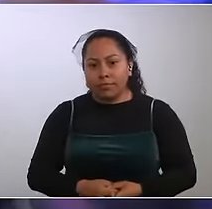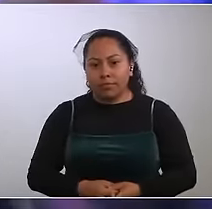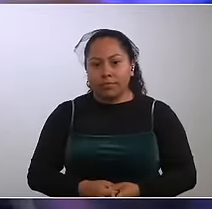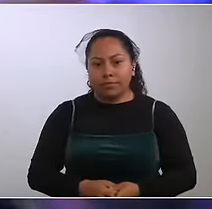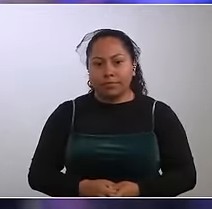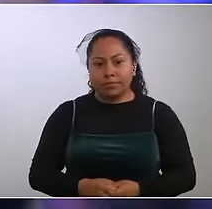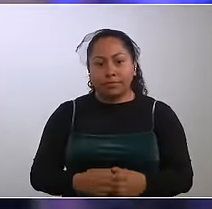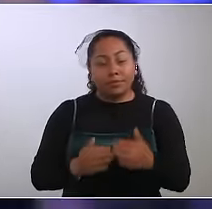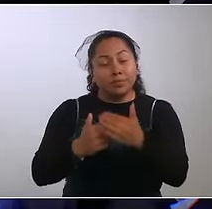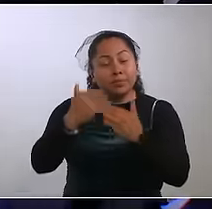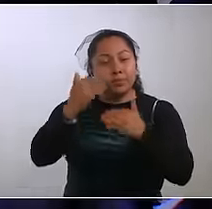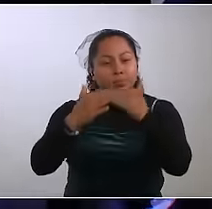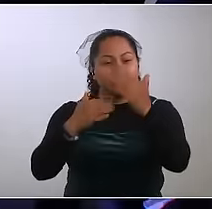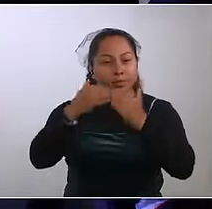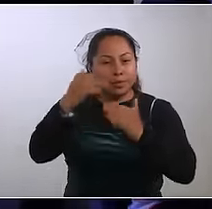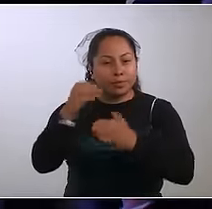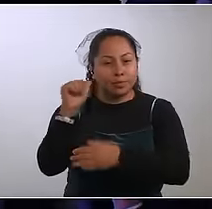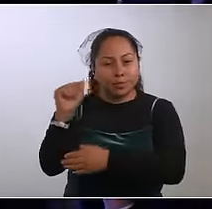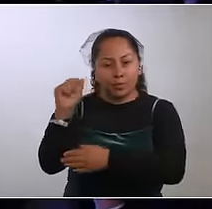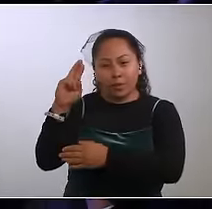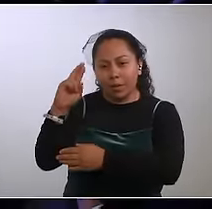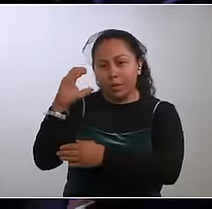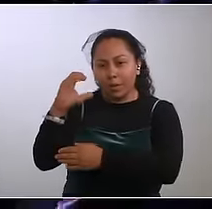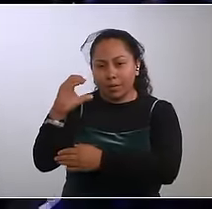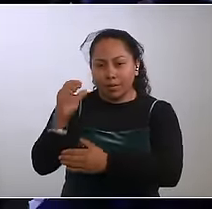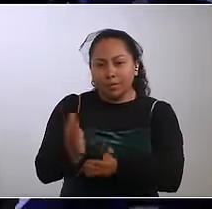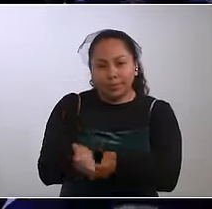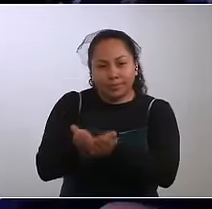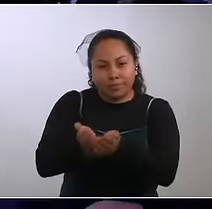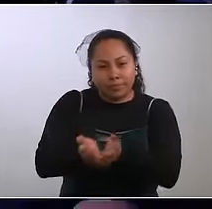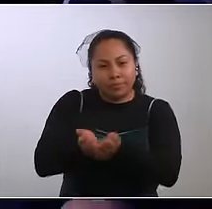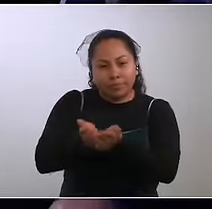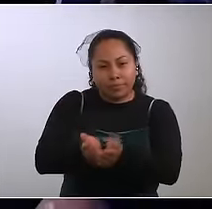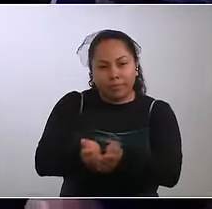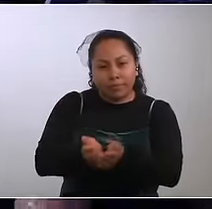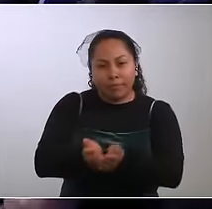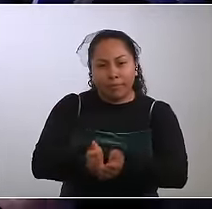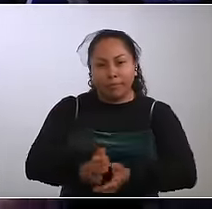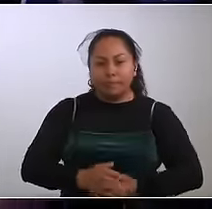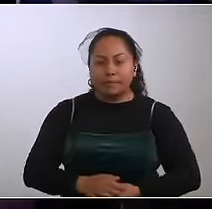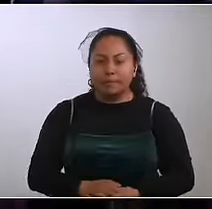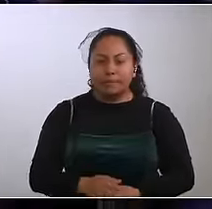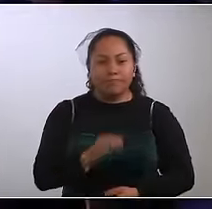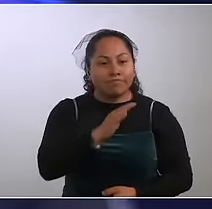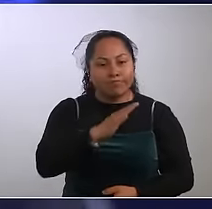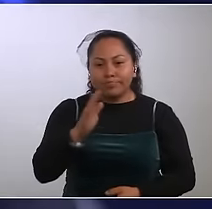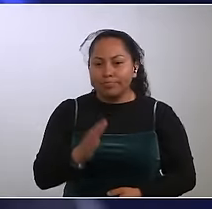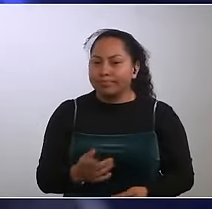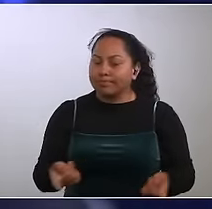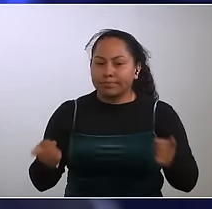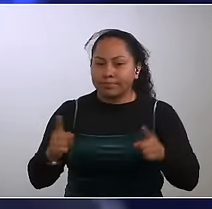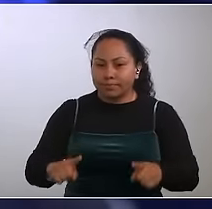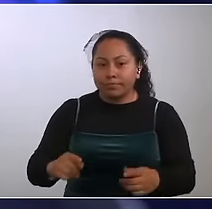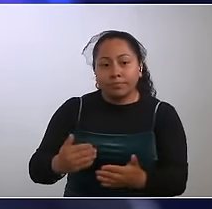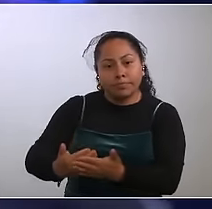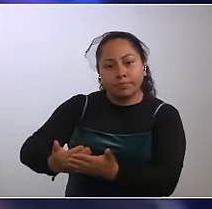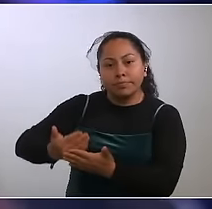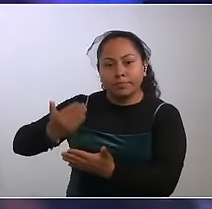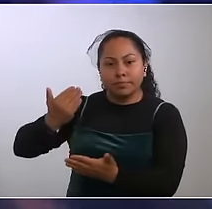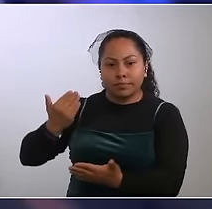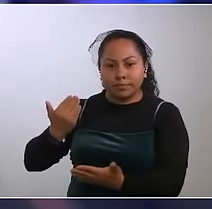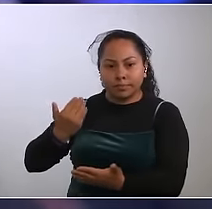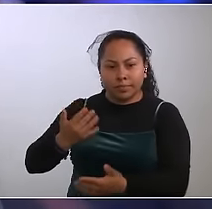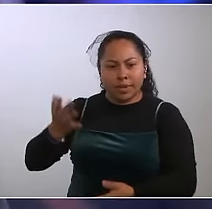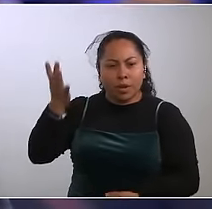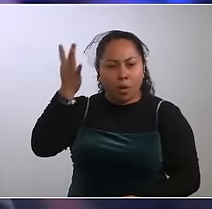They built an ark. Edificaron un arca. Something that had never been done. Algo jamás hecho. They built it not because they understood what they